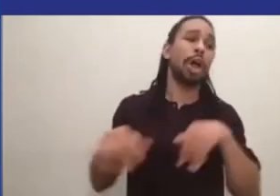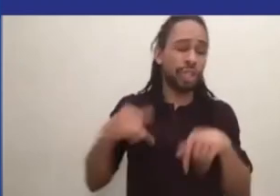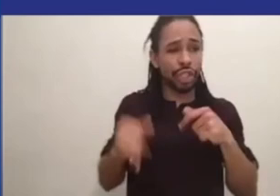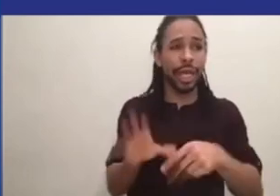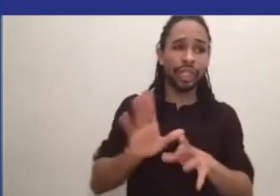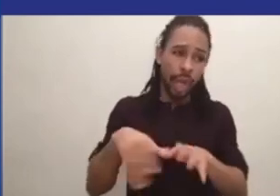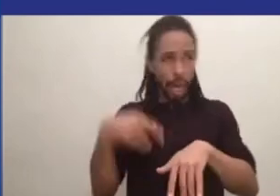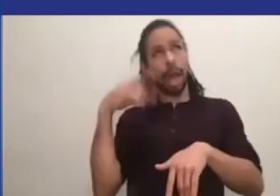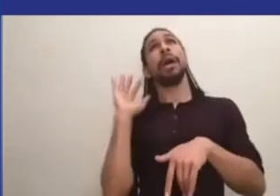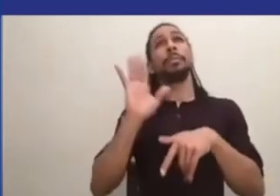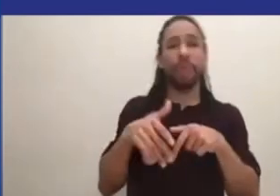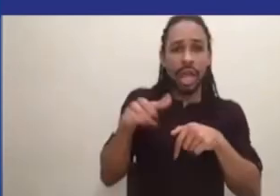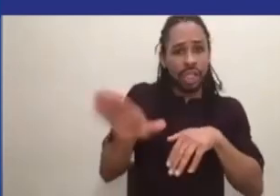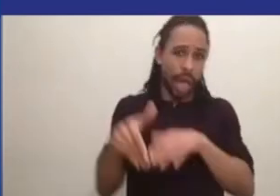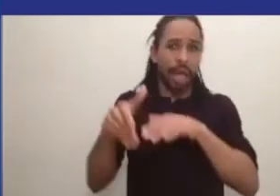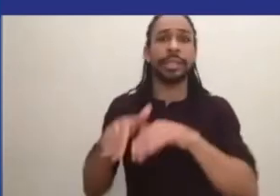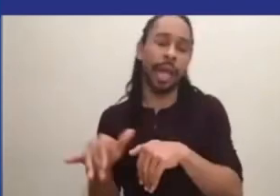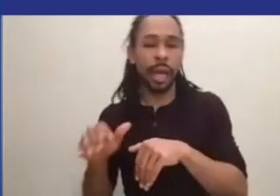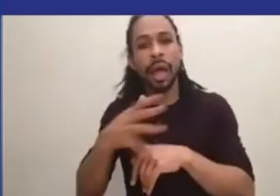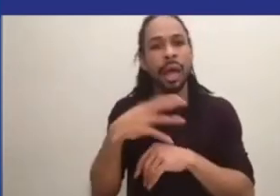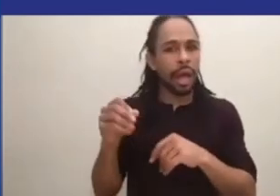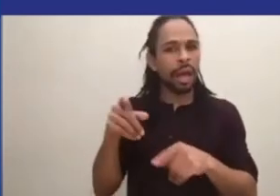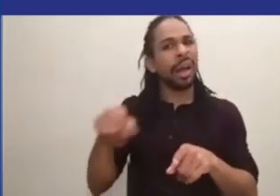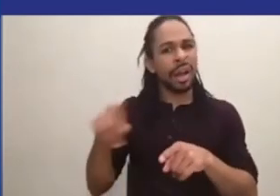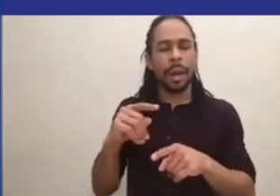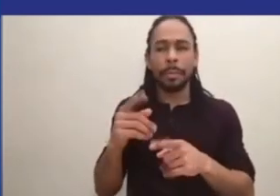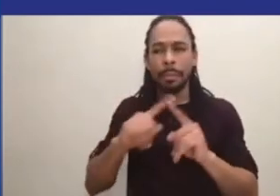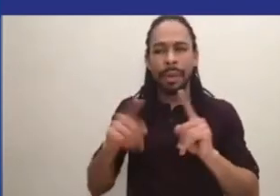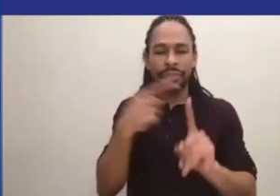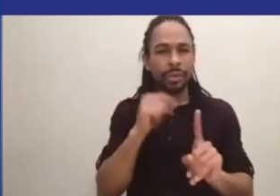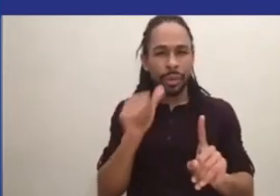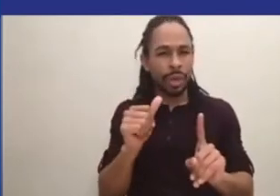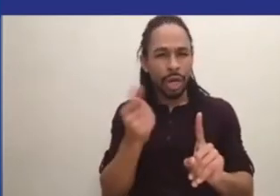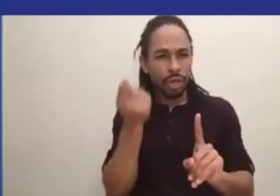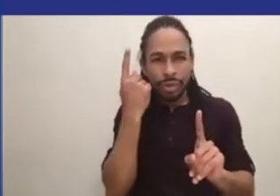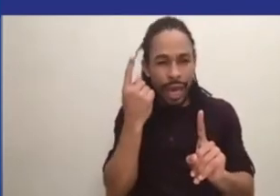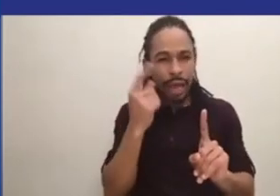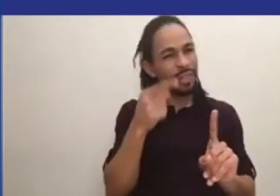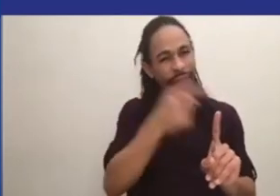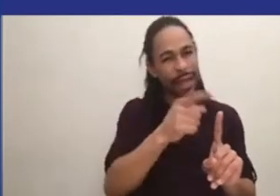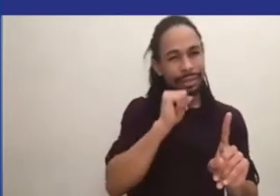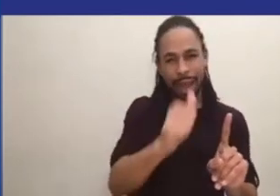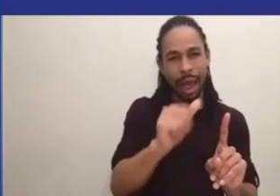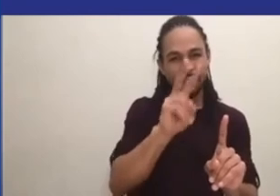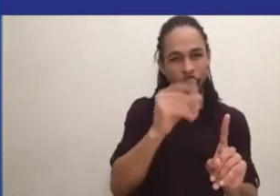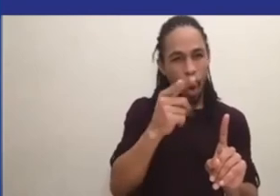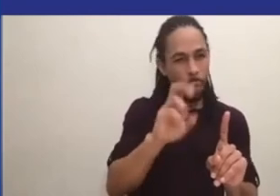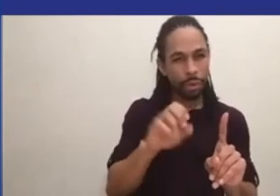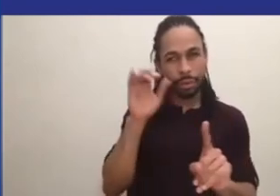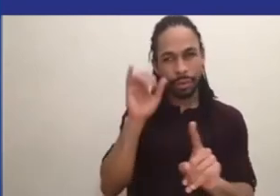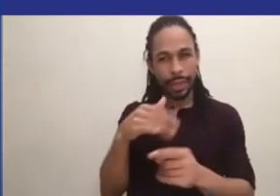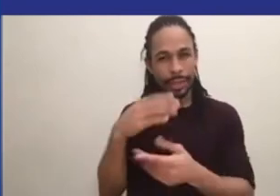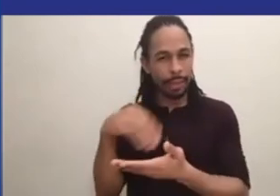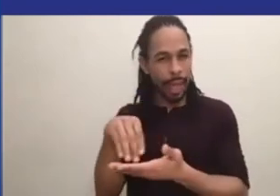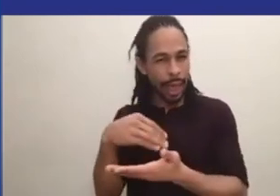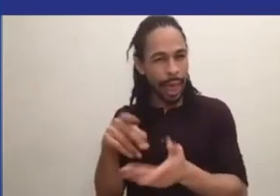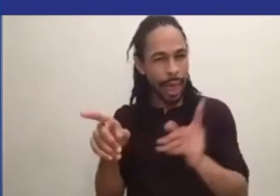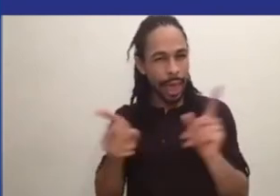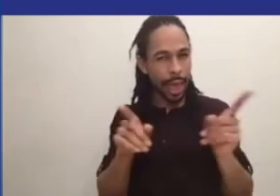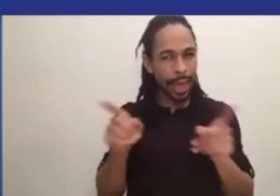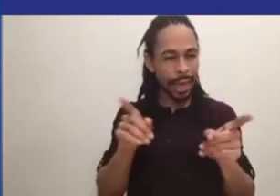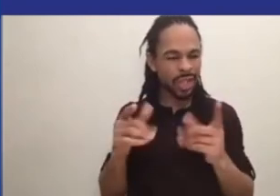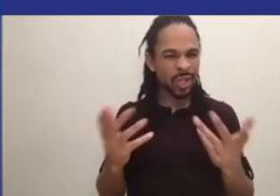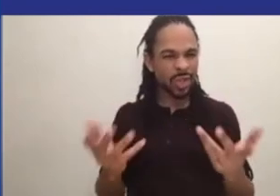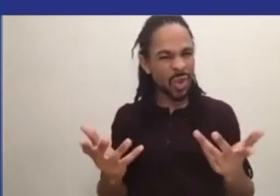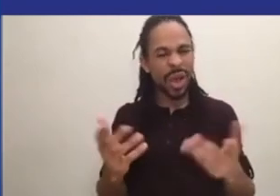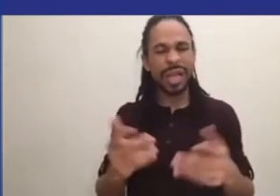with Vogue, don't understand the language, don't understand the reasons for the movement. It's a bit disrespectful.